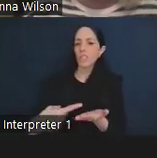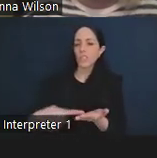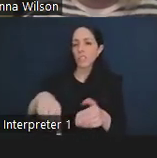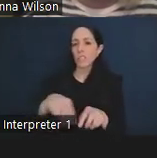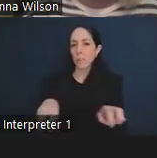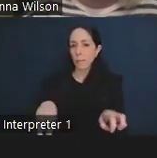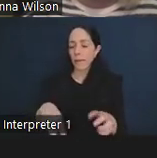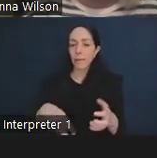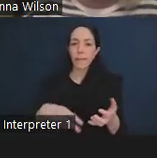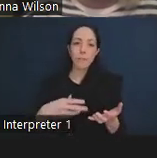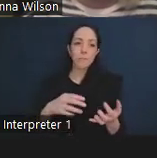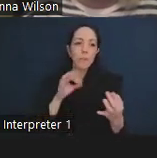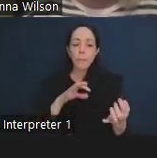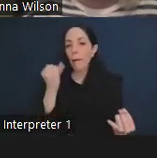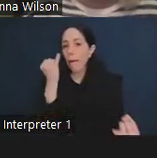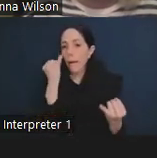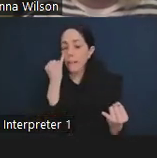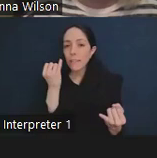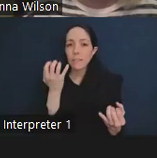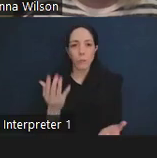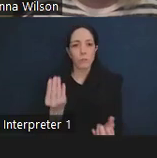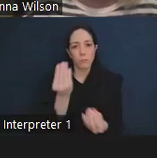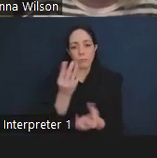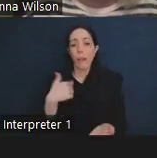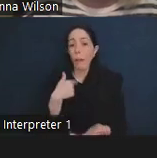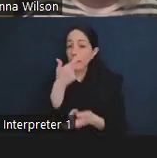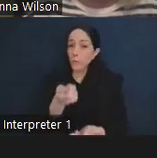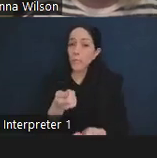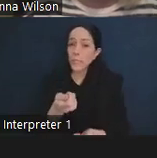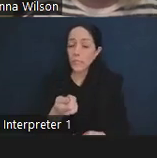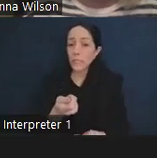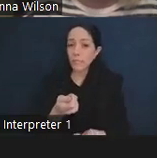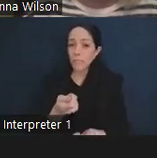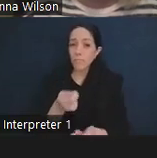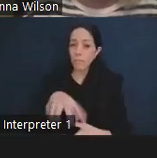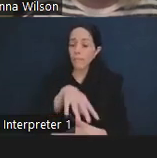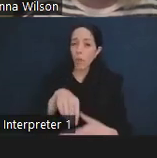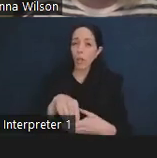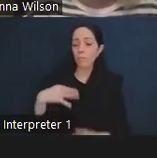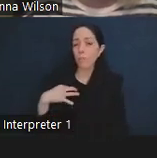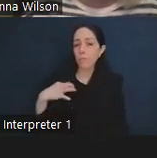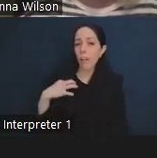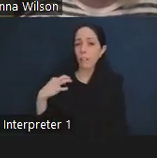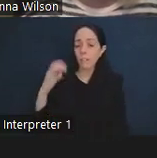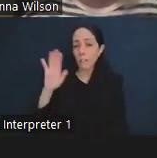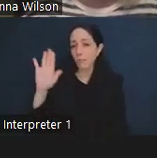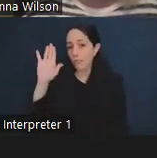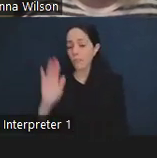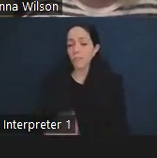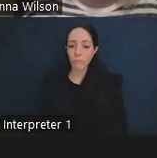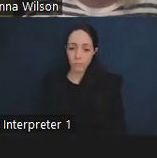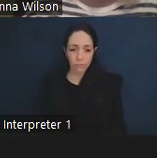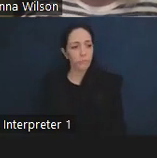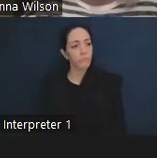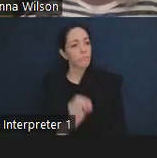just wanted to say that I continue to be interested in being involved with that. Great. I think this sounds like a